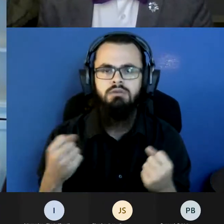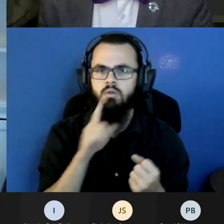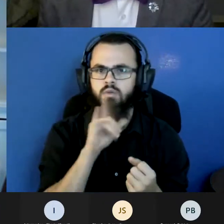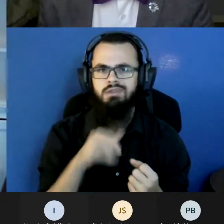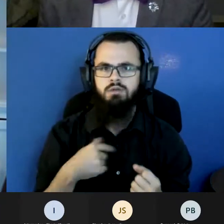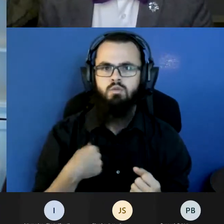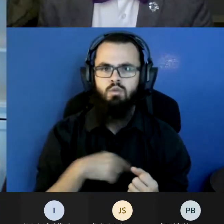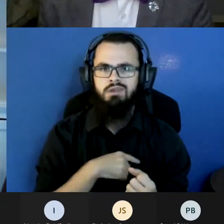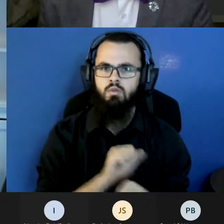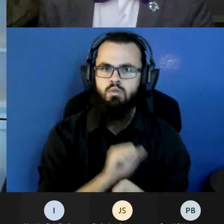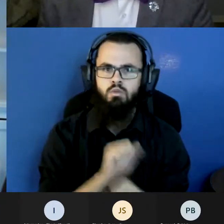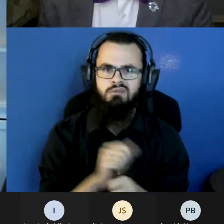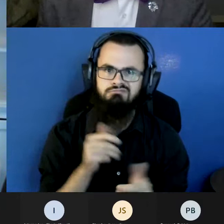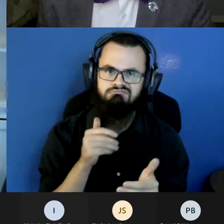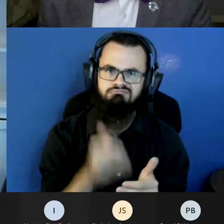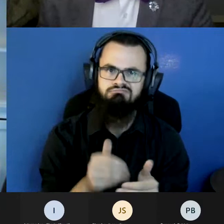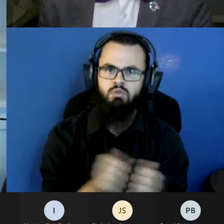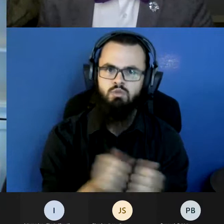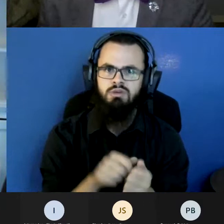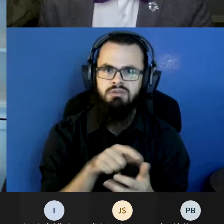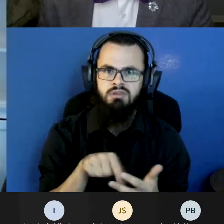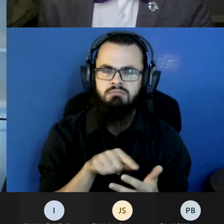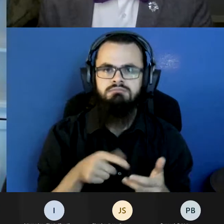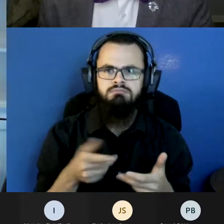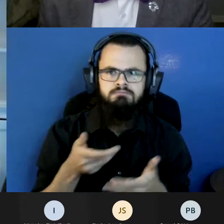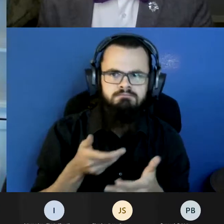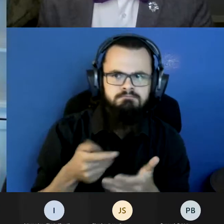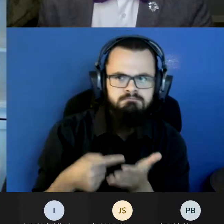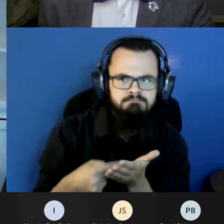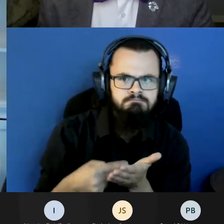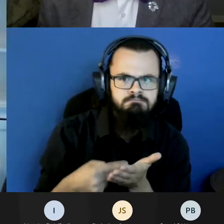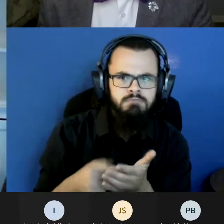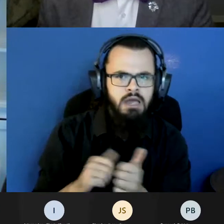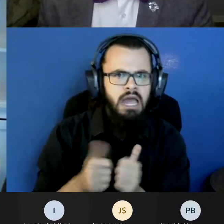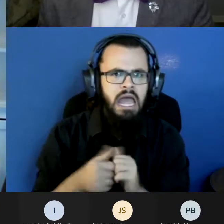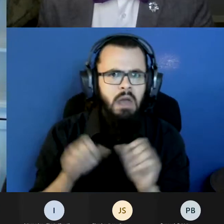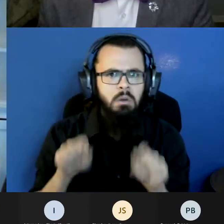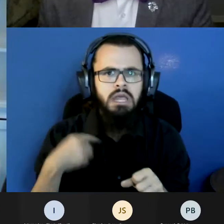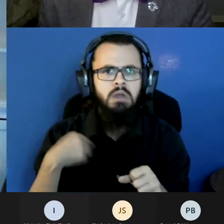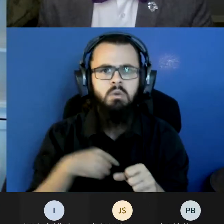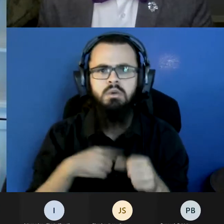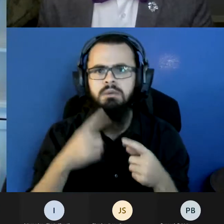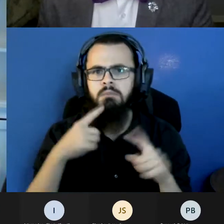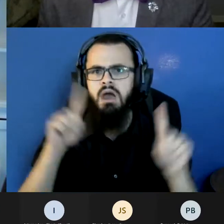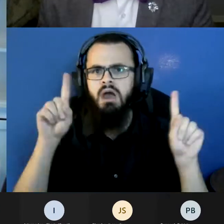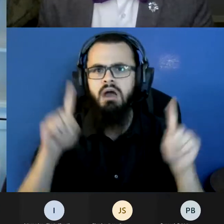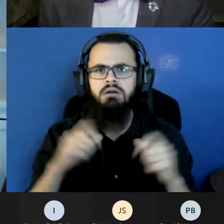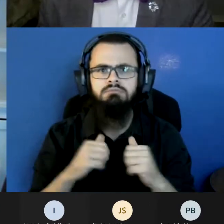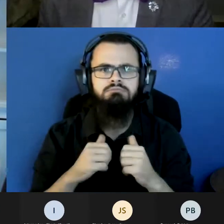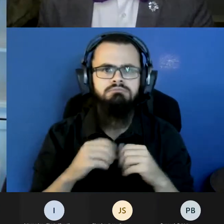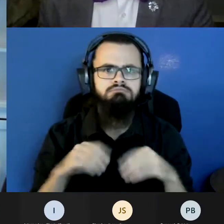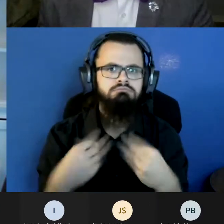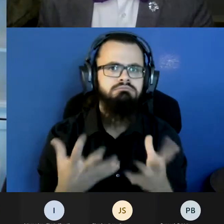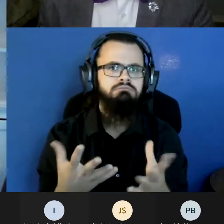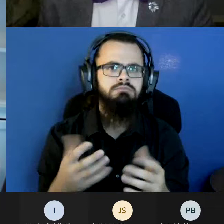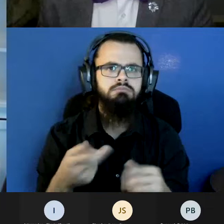on how we would actually facilitate booster shots when they become available. I think